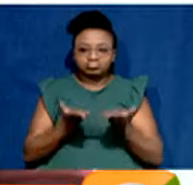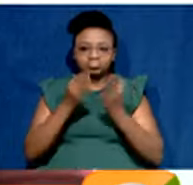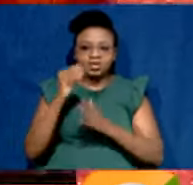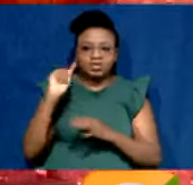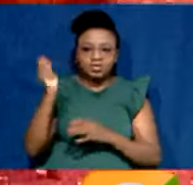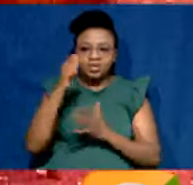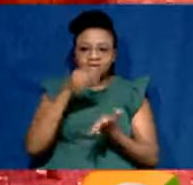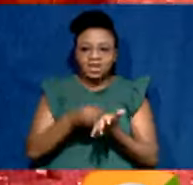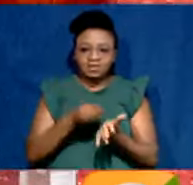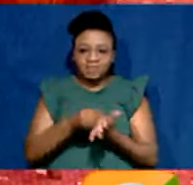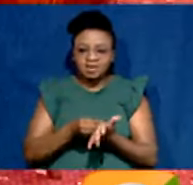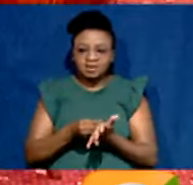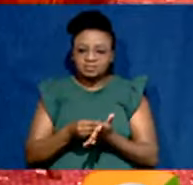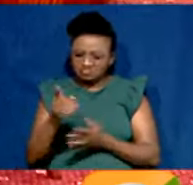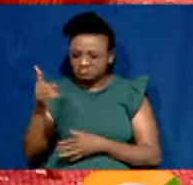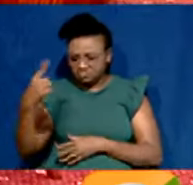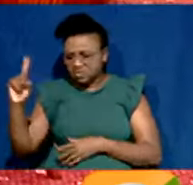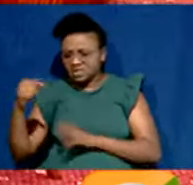Mm-hmm. That now you're talking.